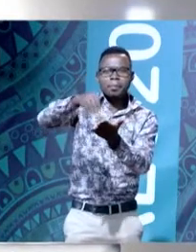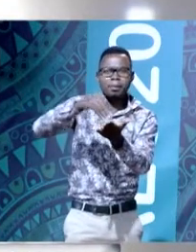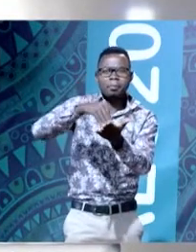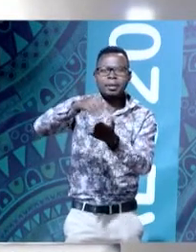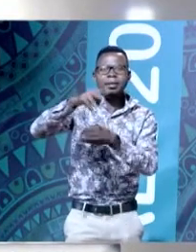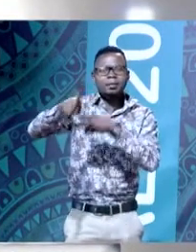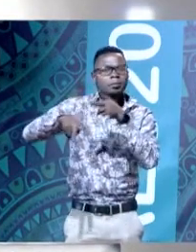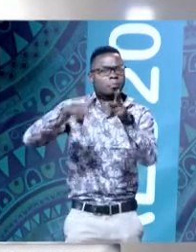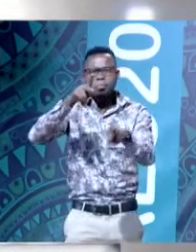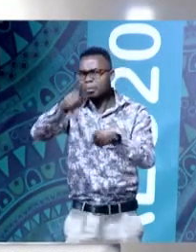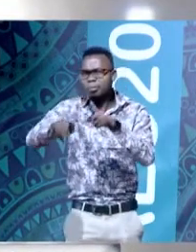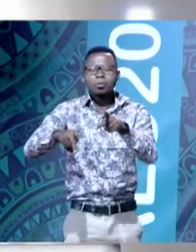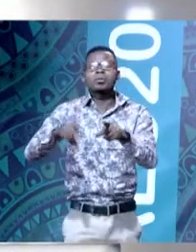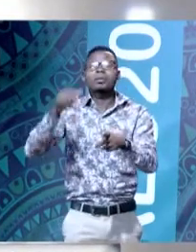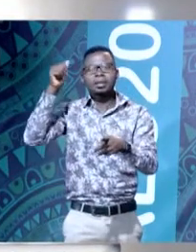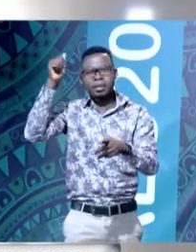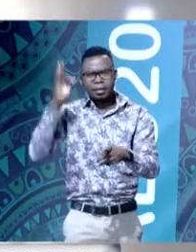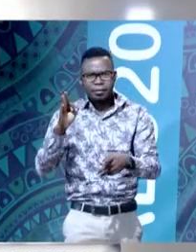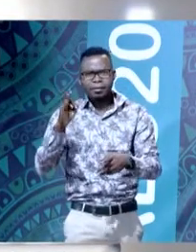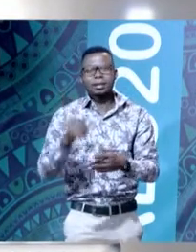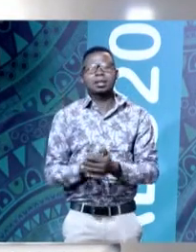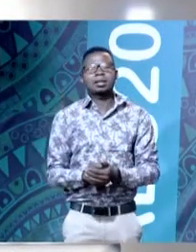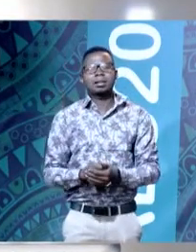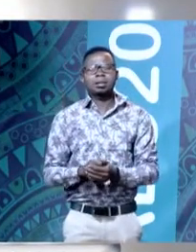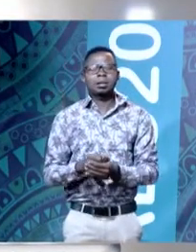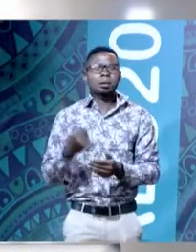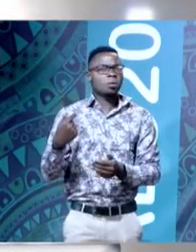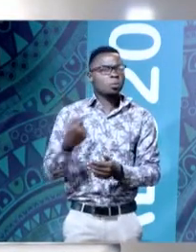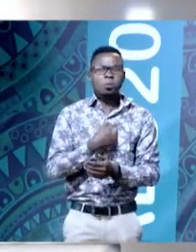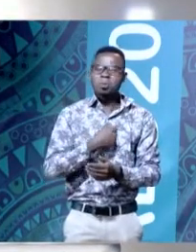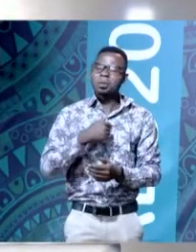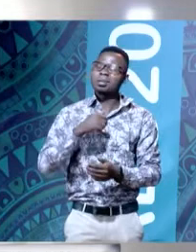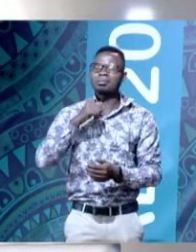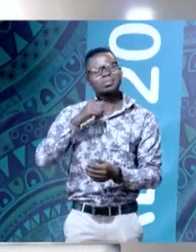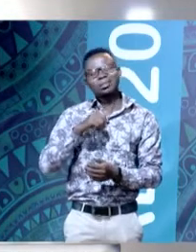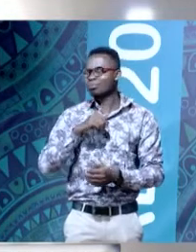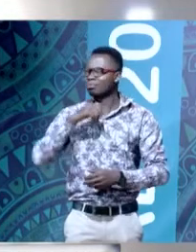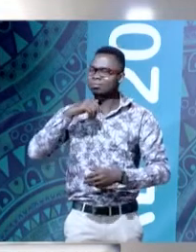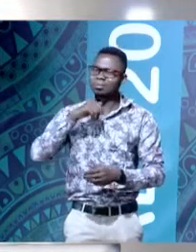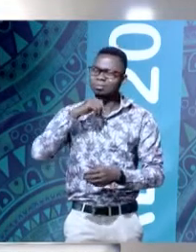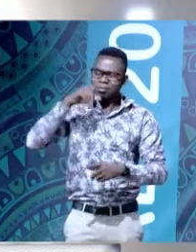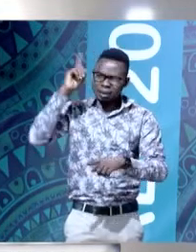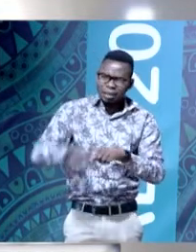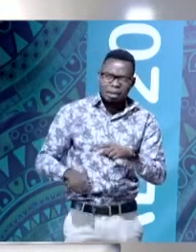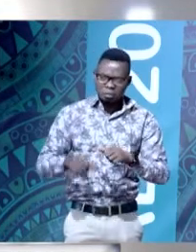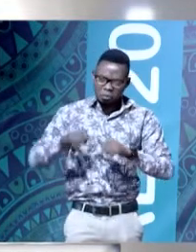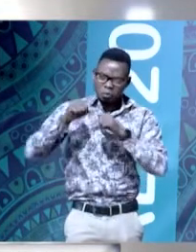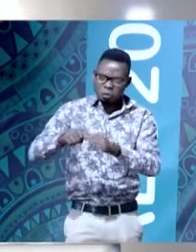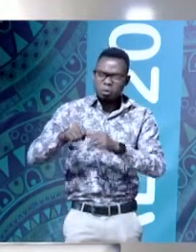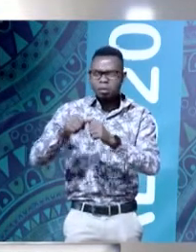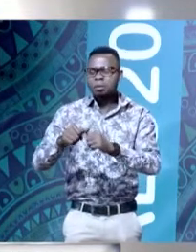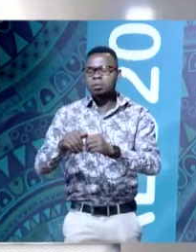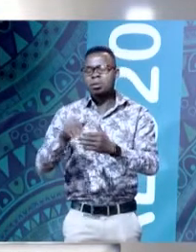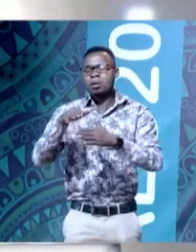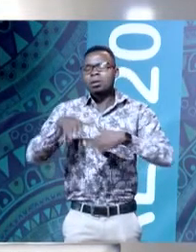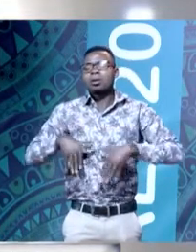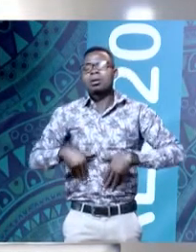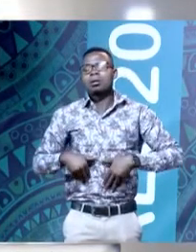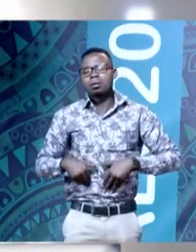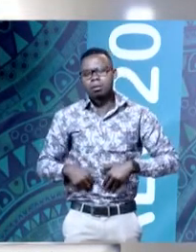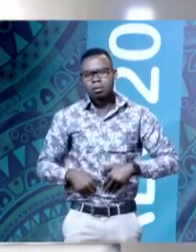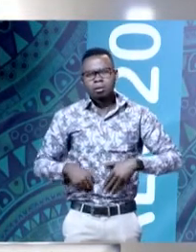100 and 300 billion people cannot go. I mean, we cannot afford to continue singing the song of